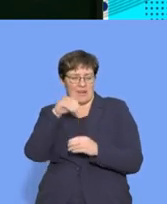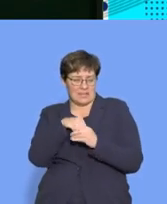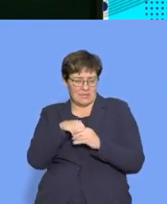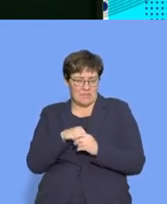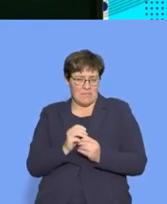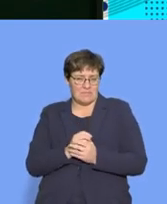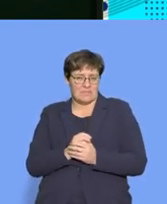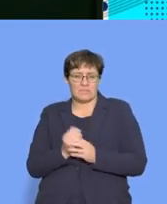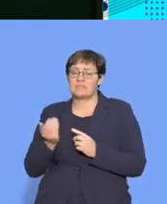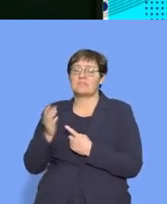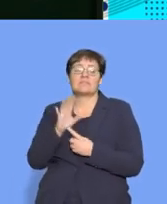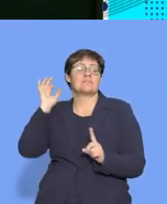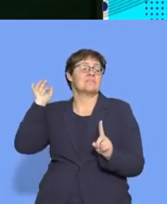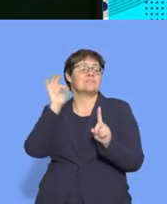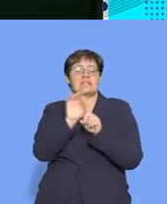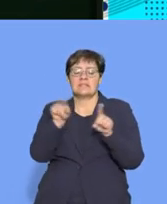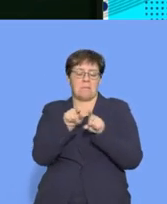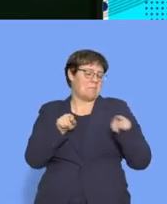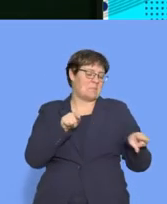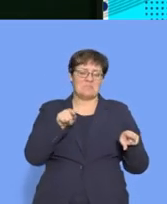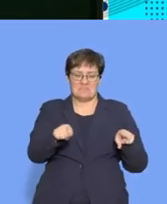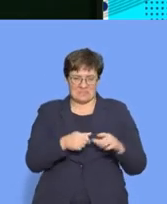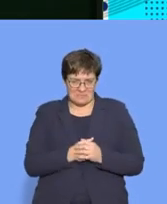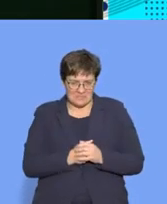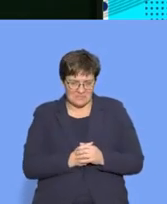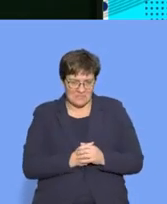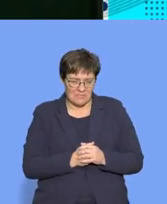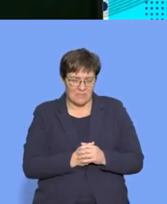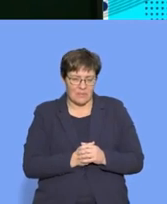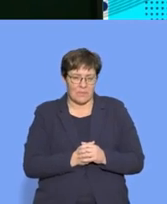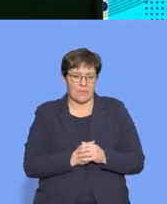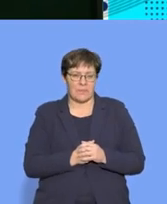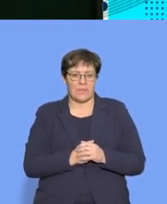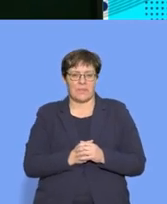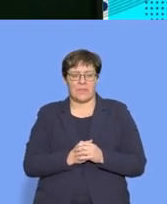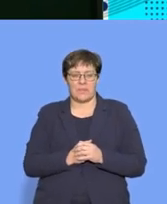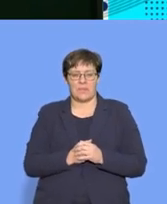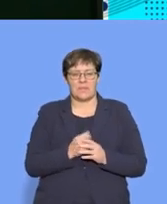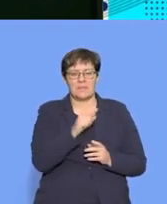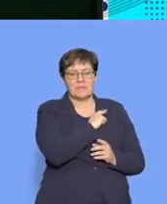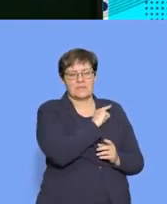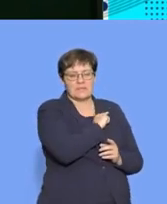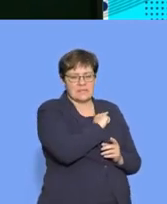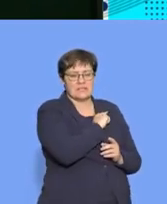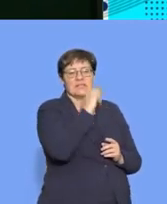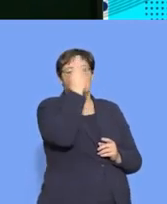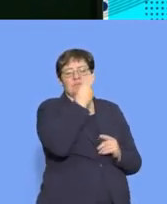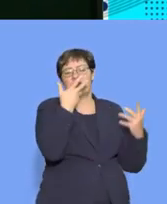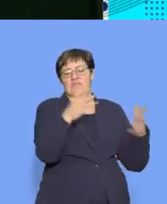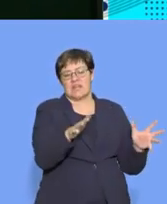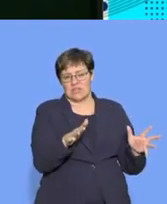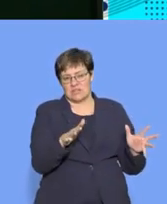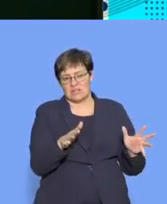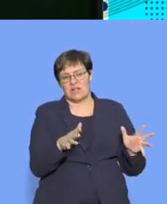showing exactly the same as the previous picture. It's just because it's a drawn one, it's much, much easier to be